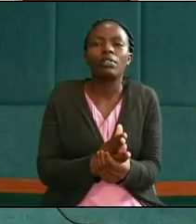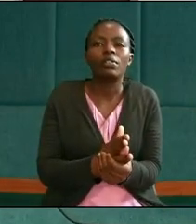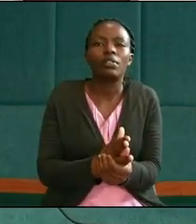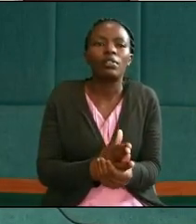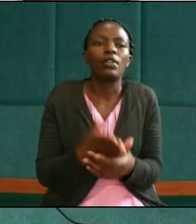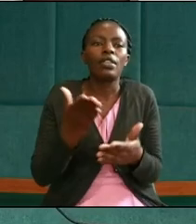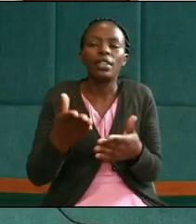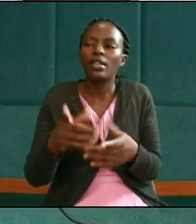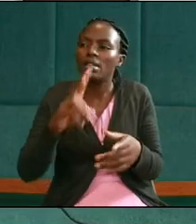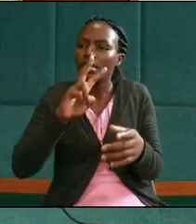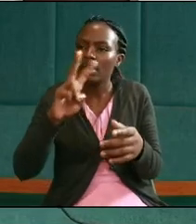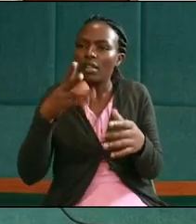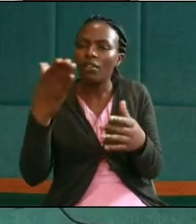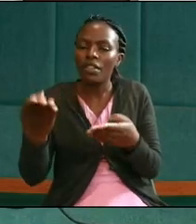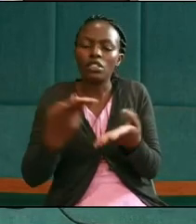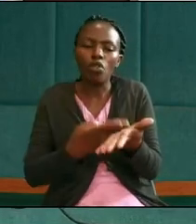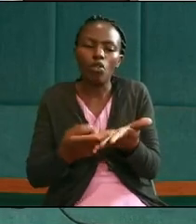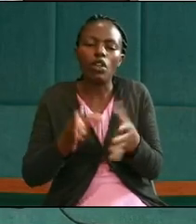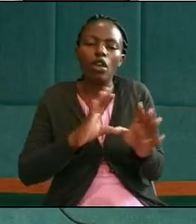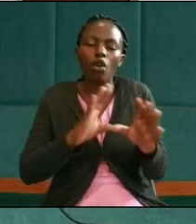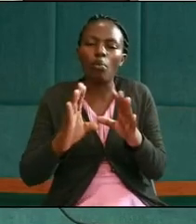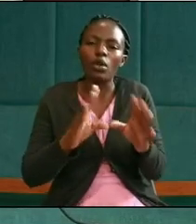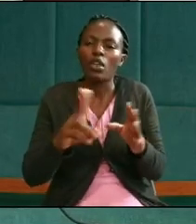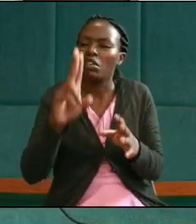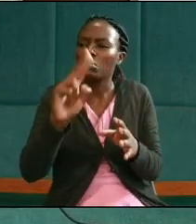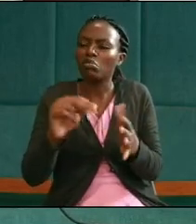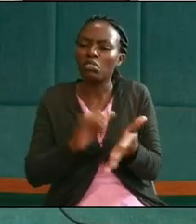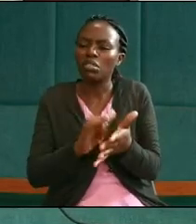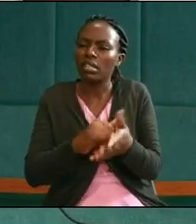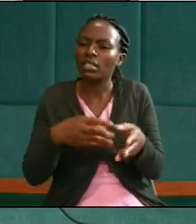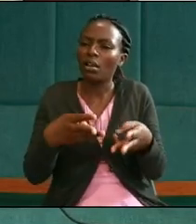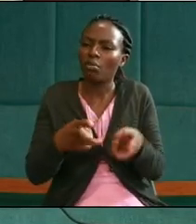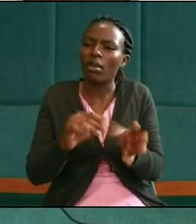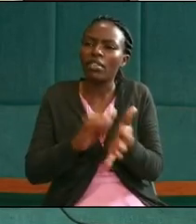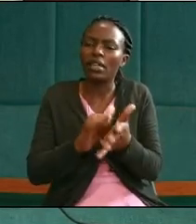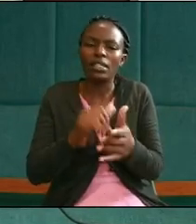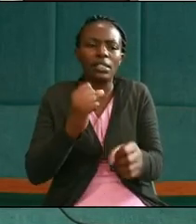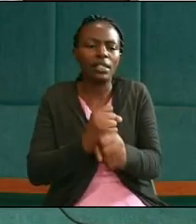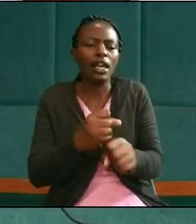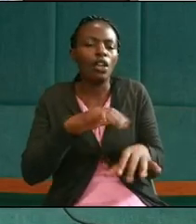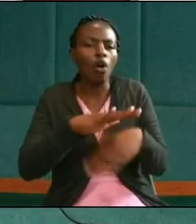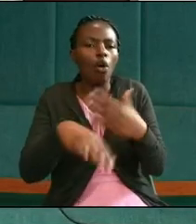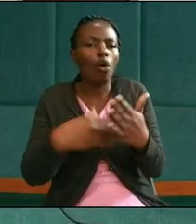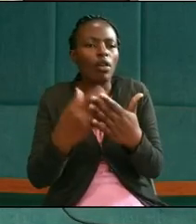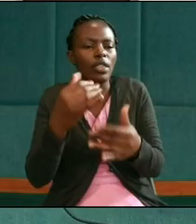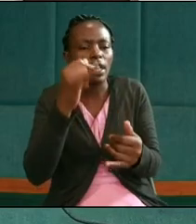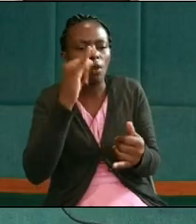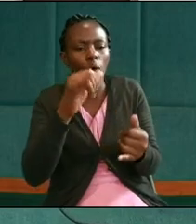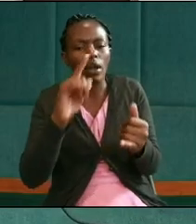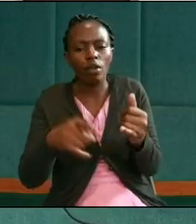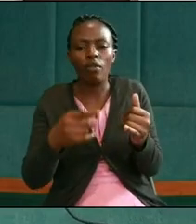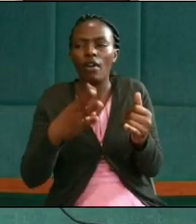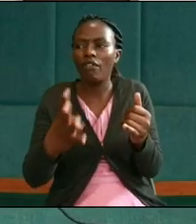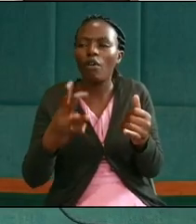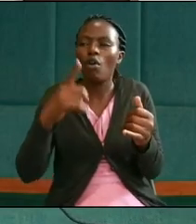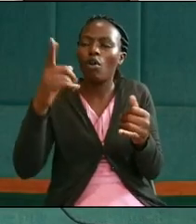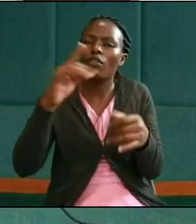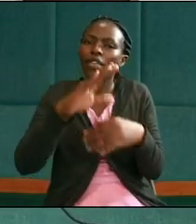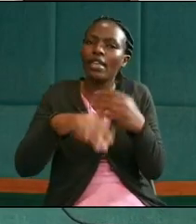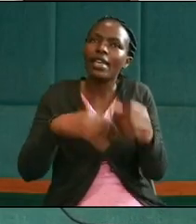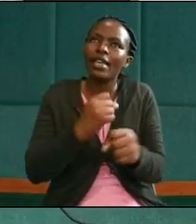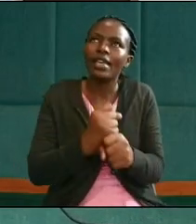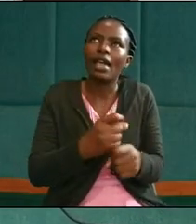the Holy Communion is not just a ritual performed by our church every quarter of the year. It is sacred, with